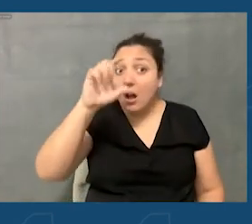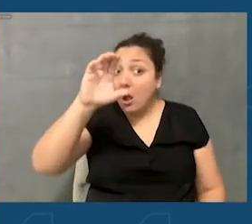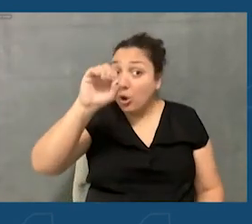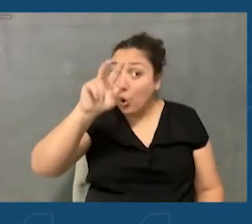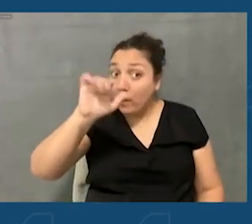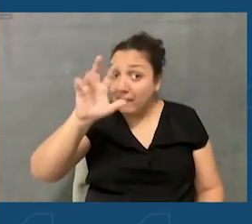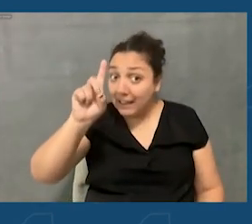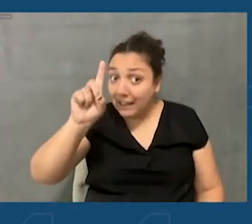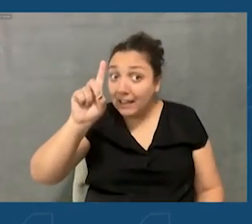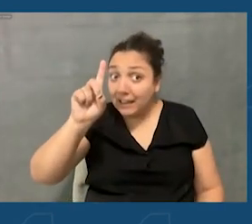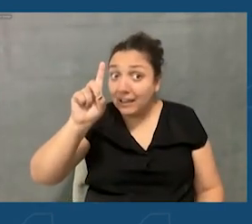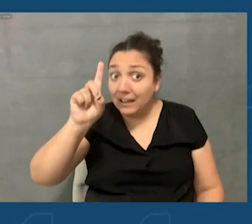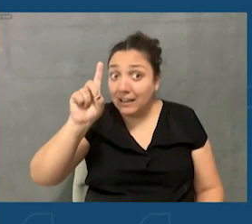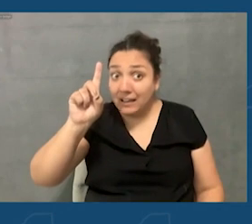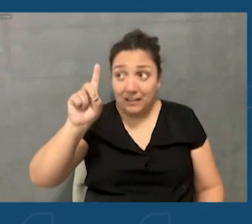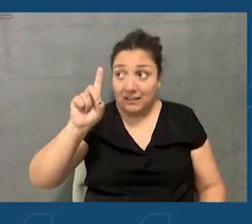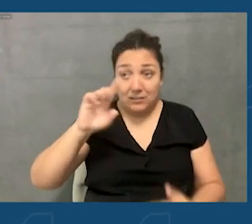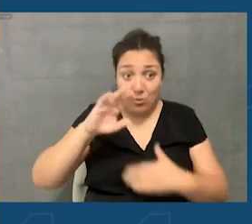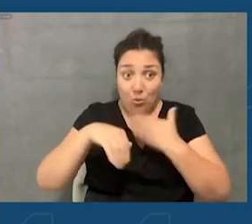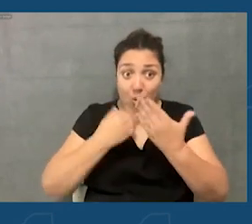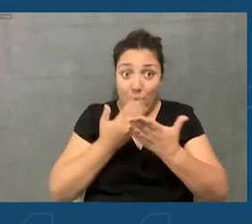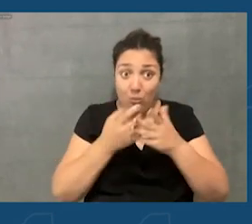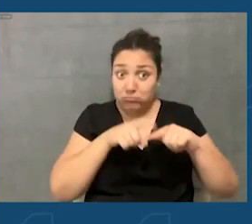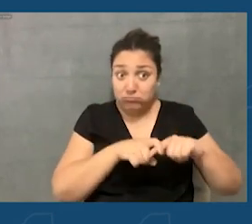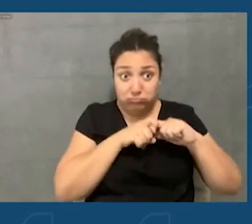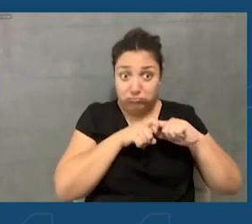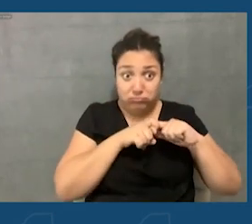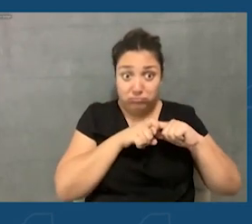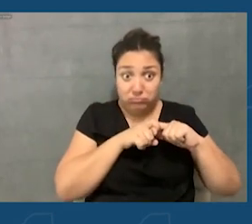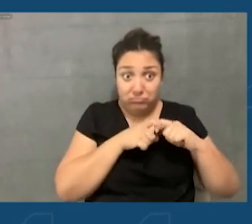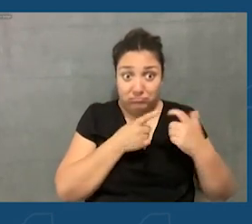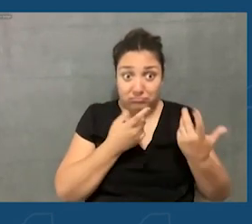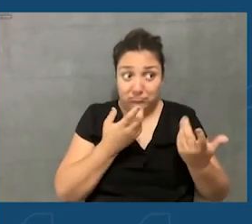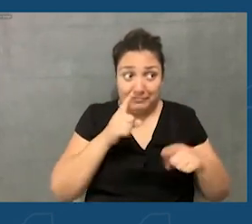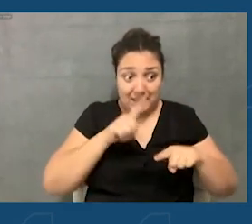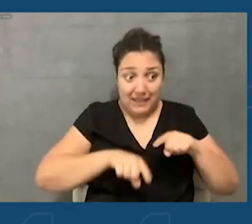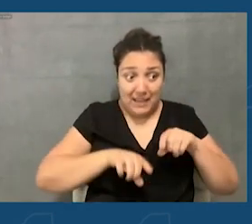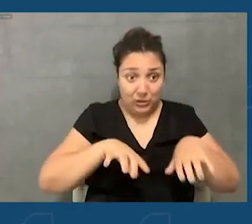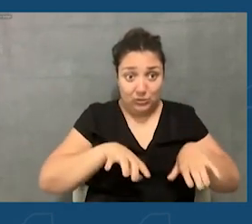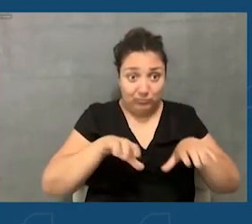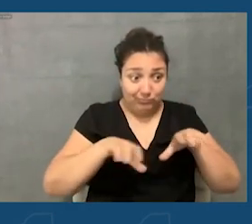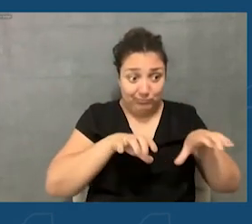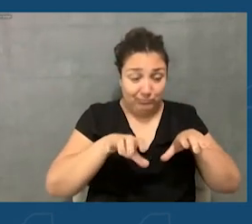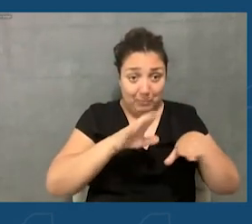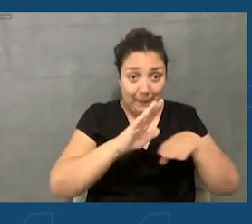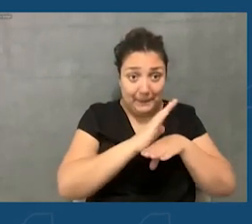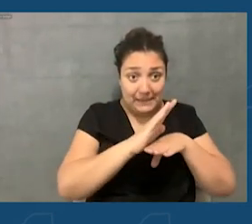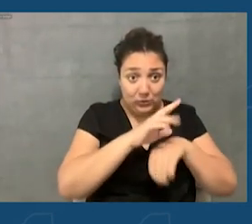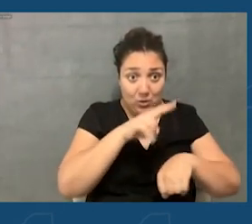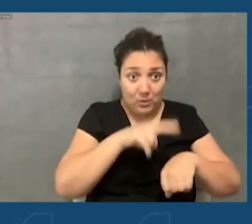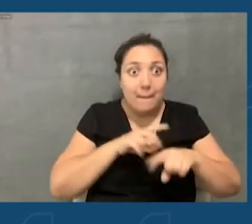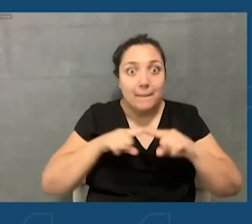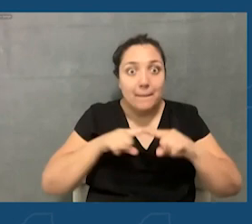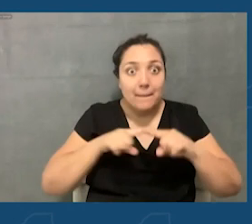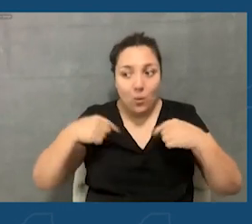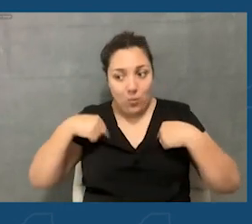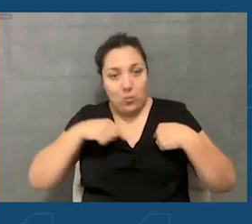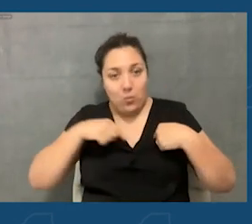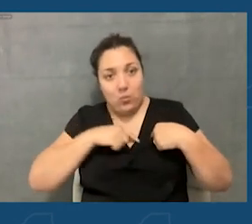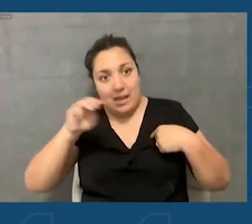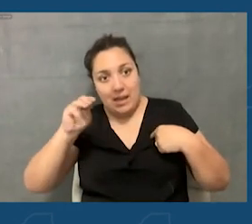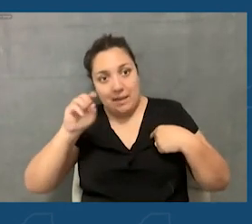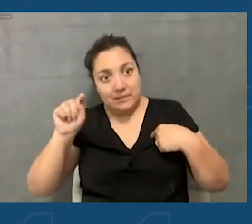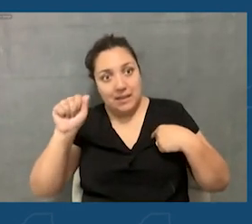many people were not able to do their normal business, we took advantage, we at the MTA took advantage of that window